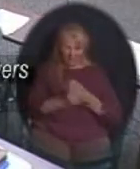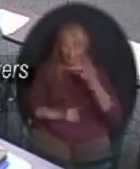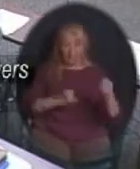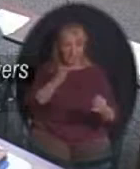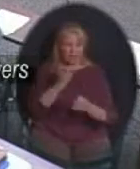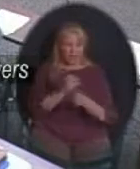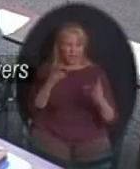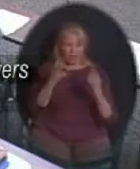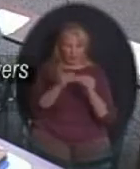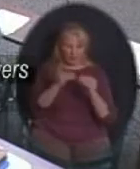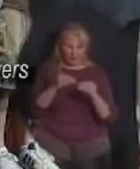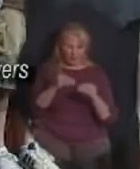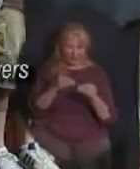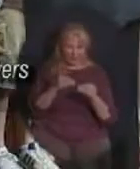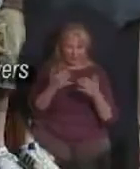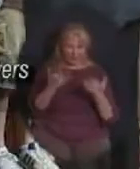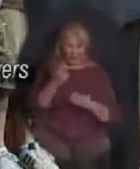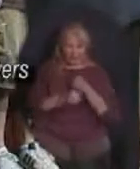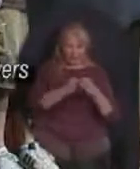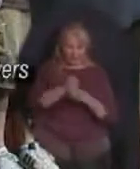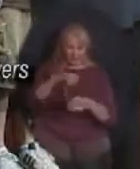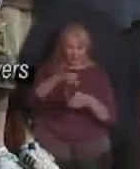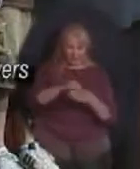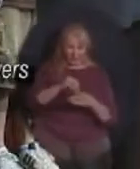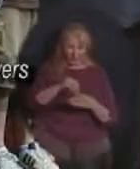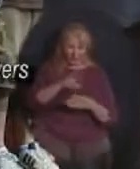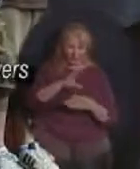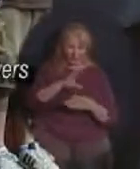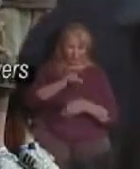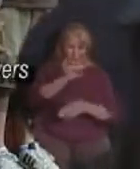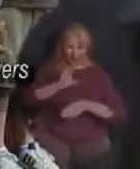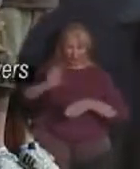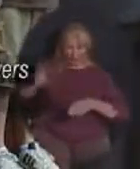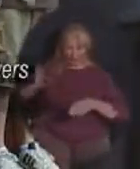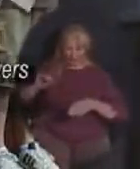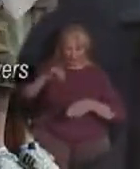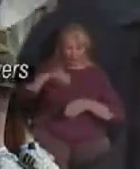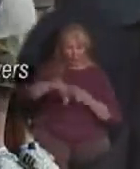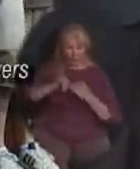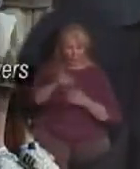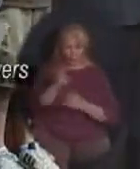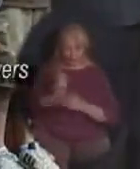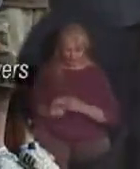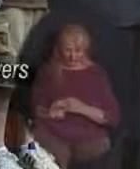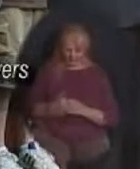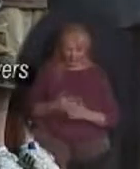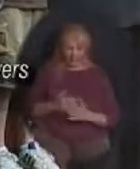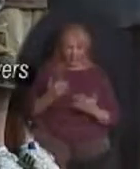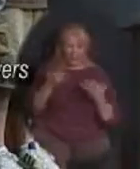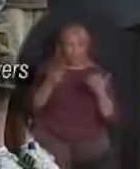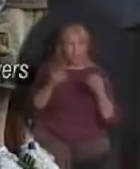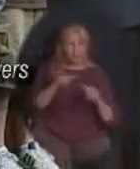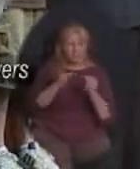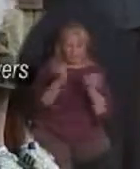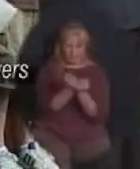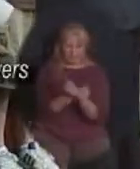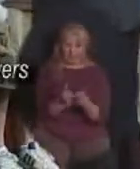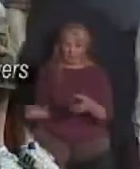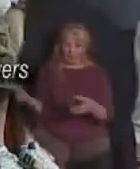this year at Colorado State University in June. This team from Oregon Trail Junior High School is one of those